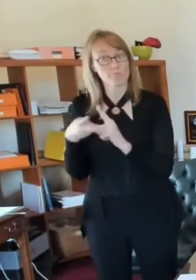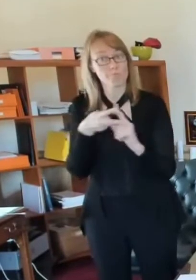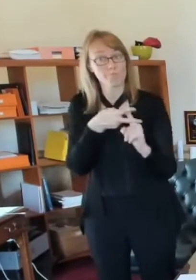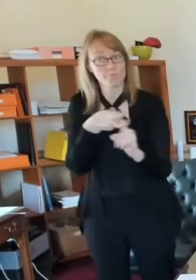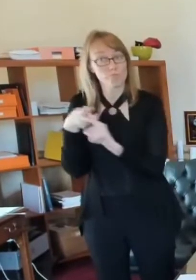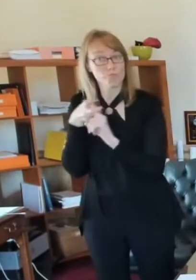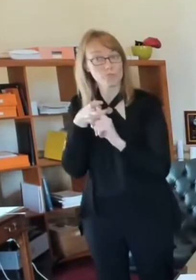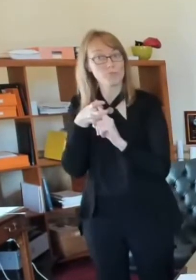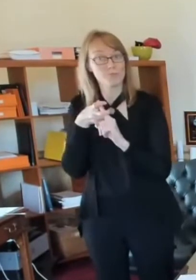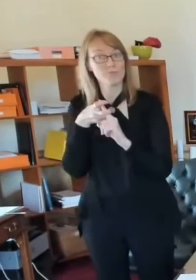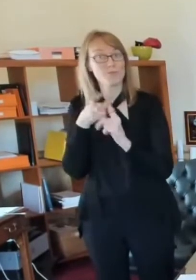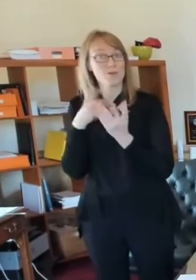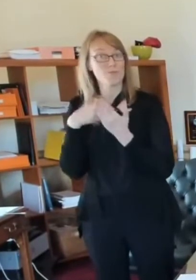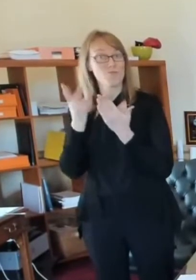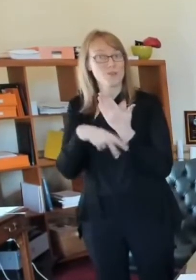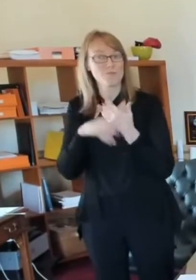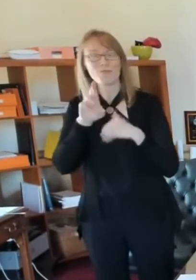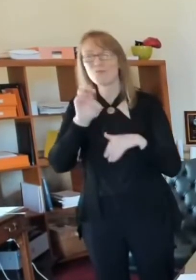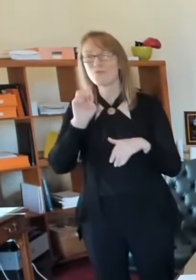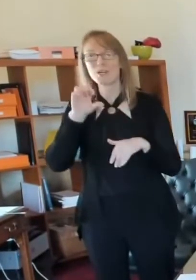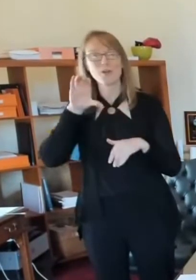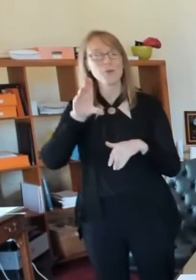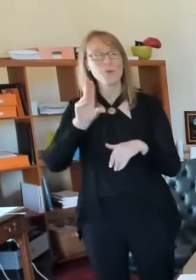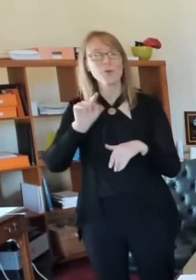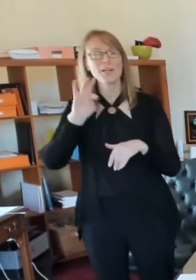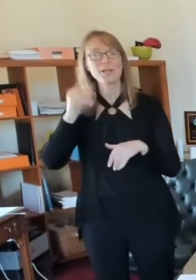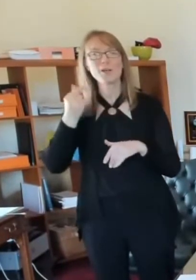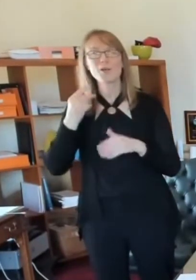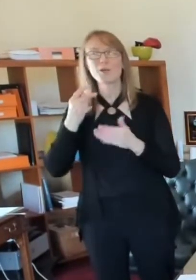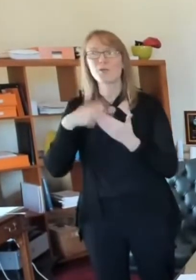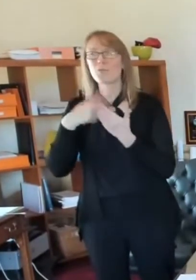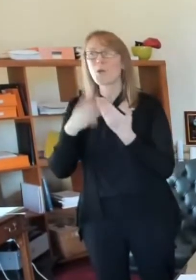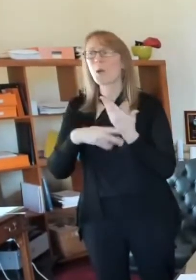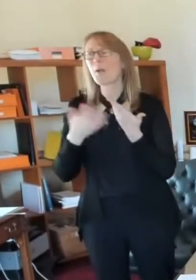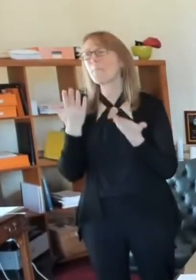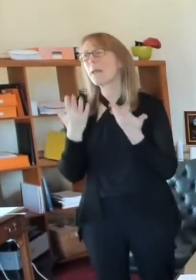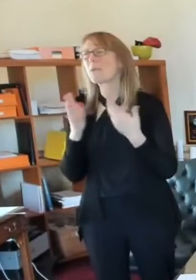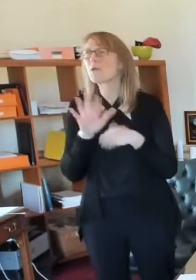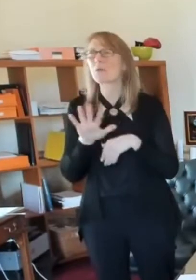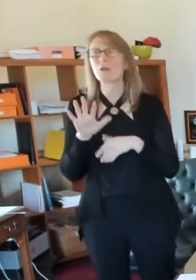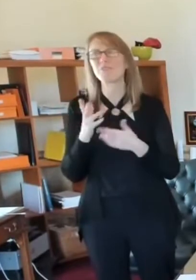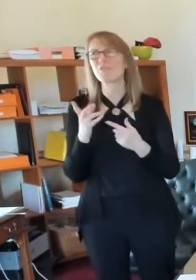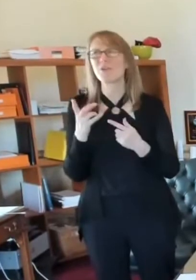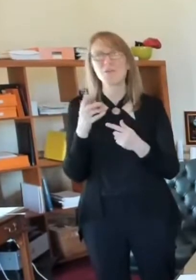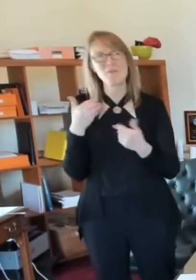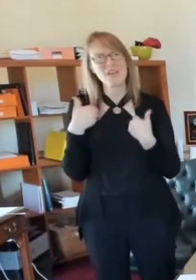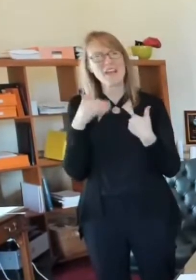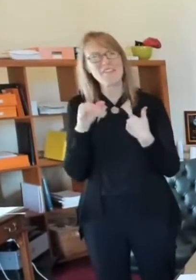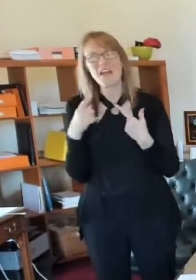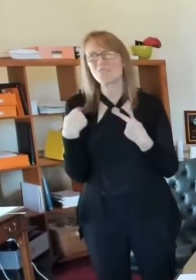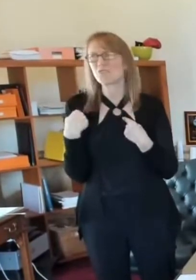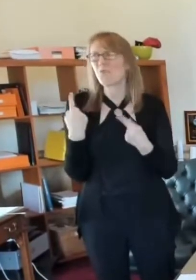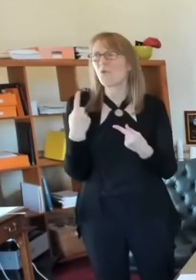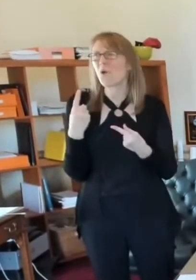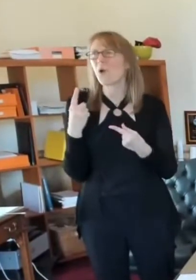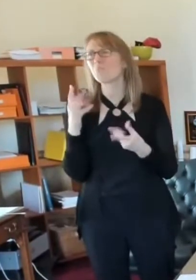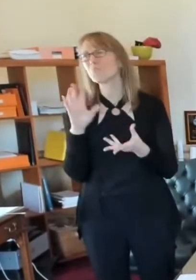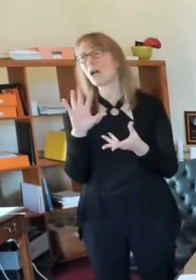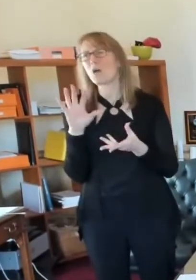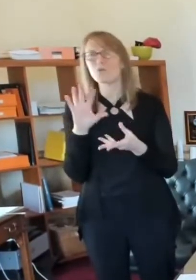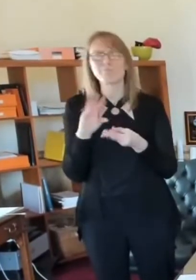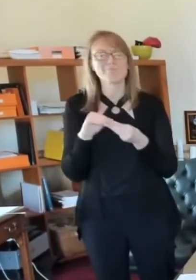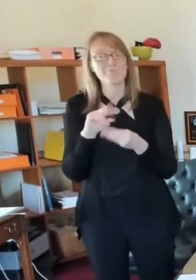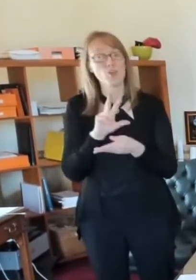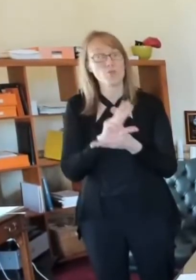not quite a month, not quite 30 days, maybe 3 weeks, something like that. And so we are recruiting additional officers. We